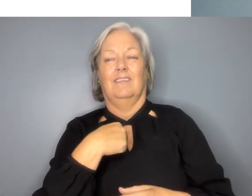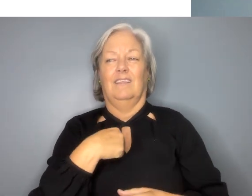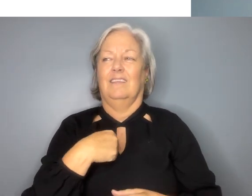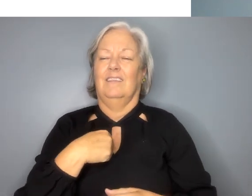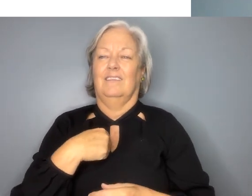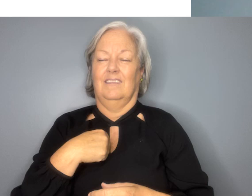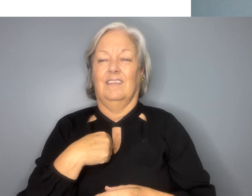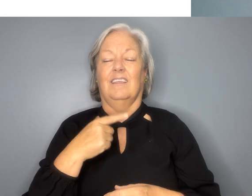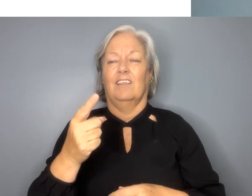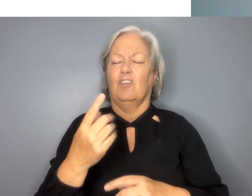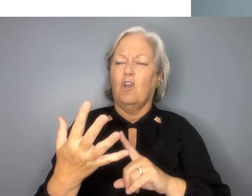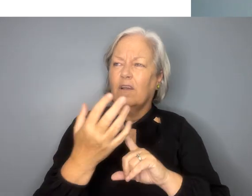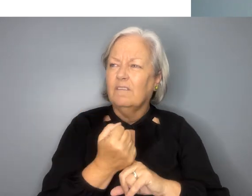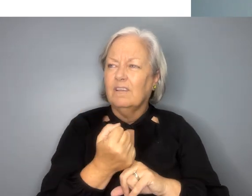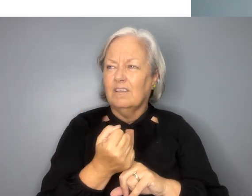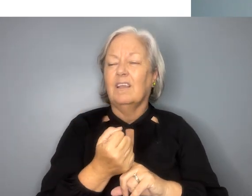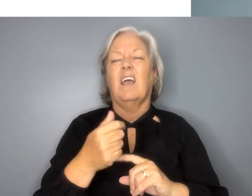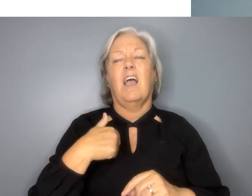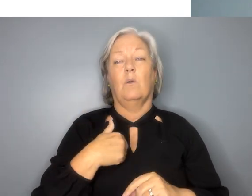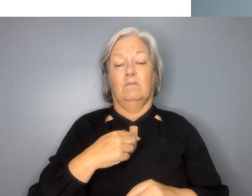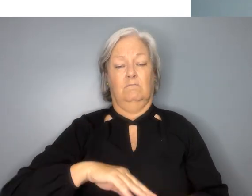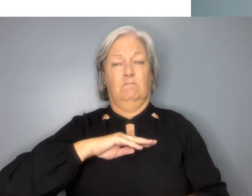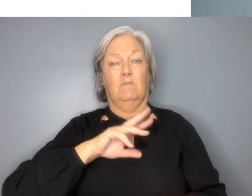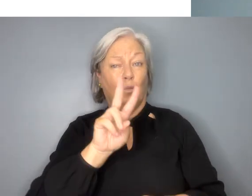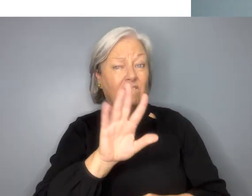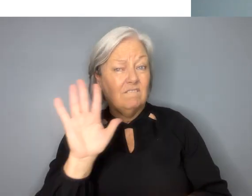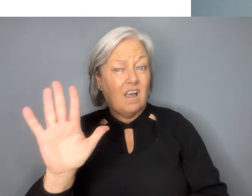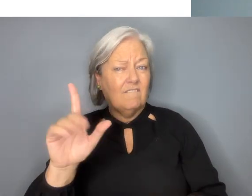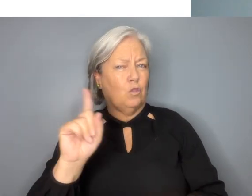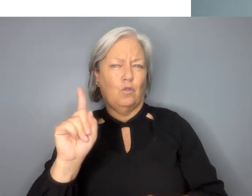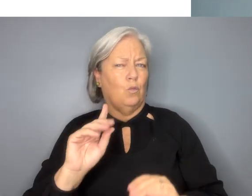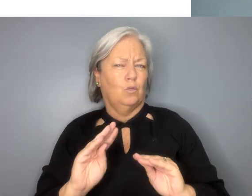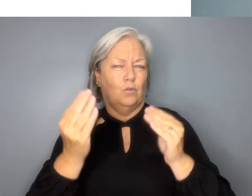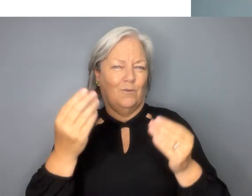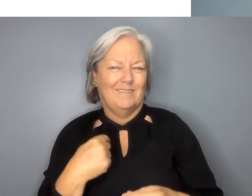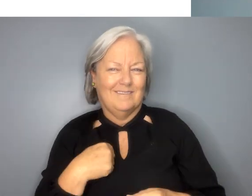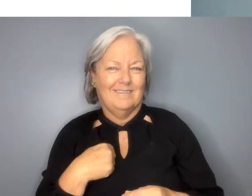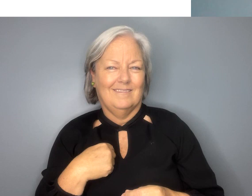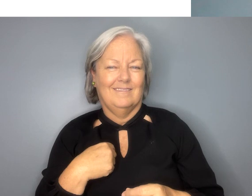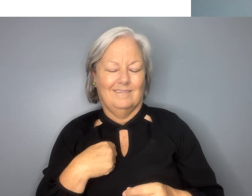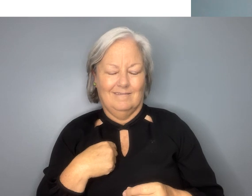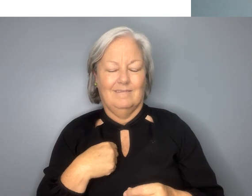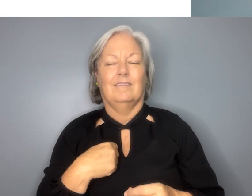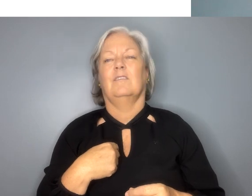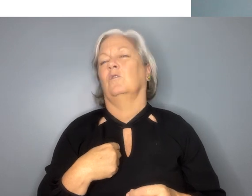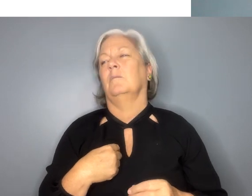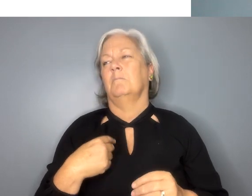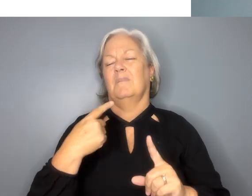someone who was diagnosed later in life when I was 25, and as someone who has